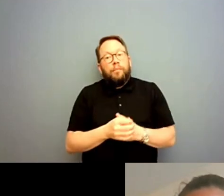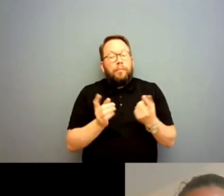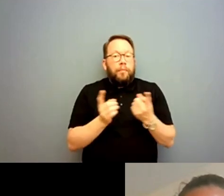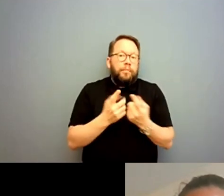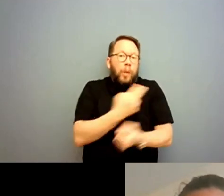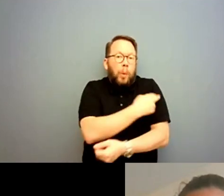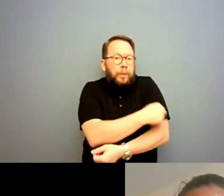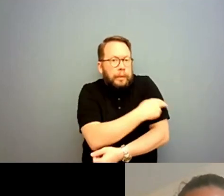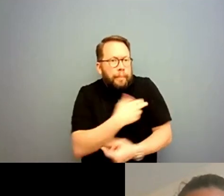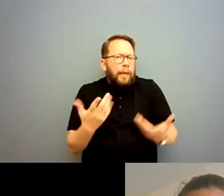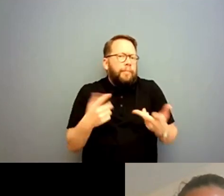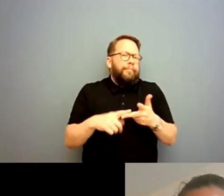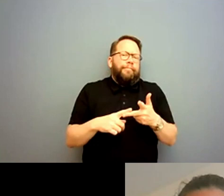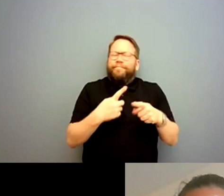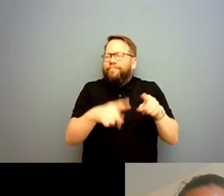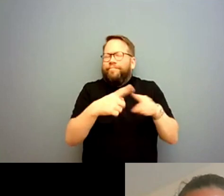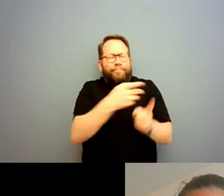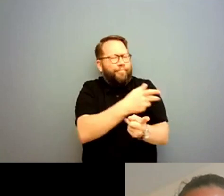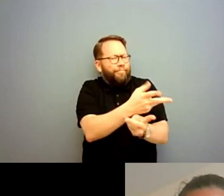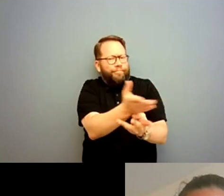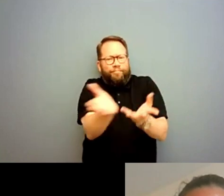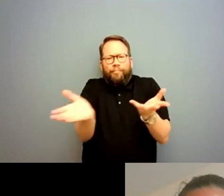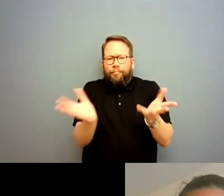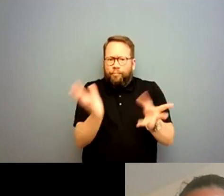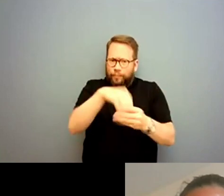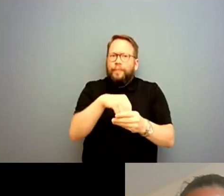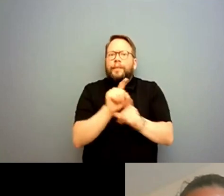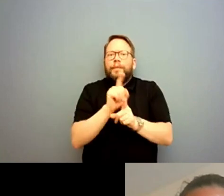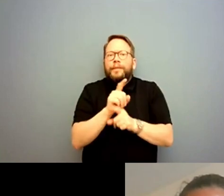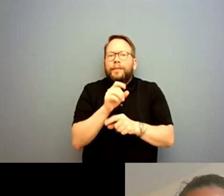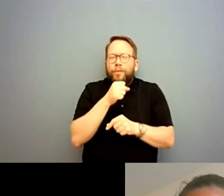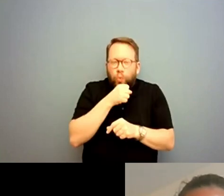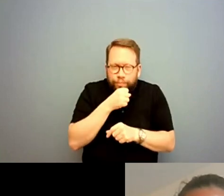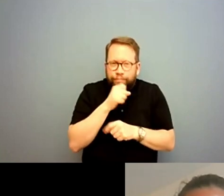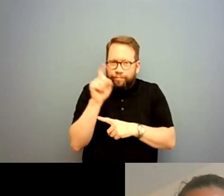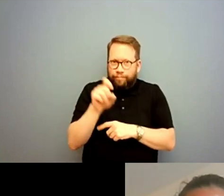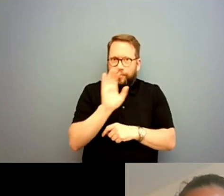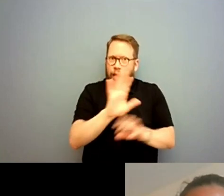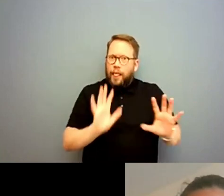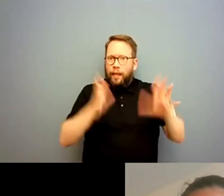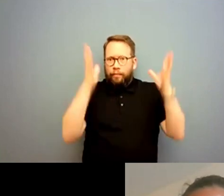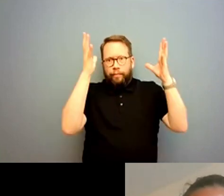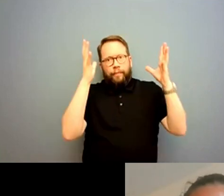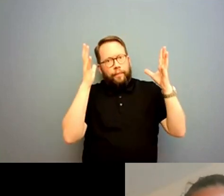and connections with older people and people with disabilities. I don't know if you share this with me, but I was